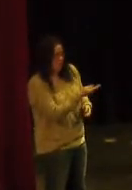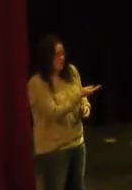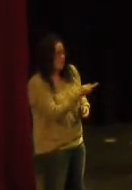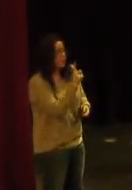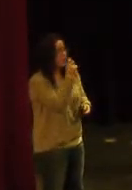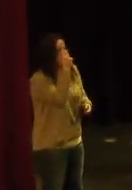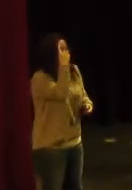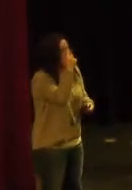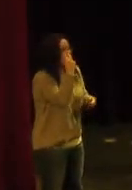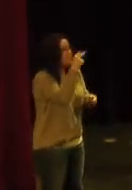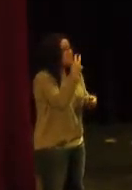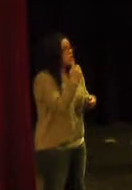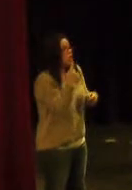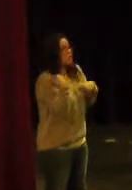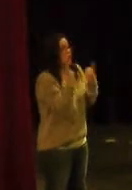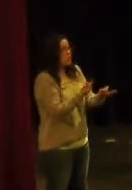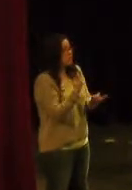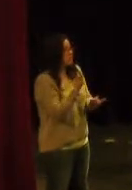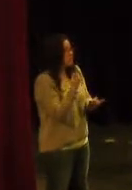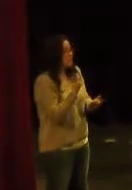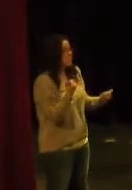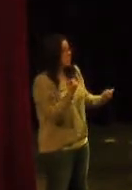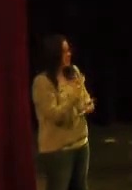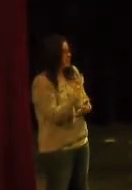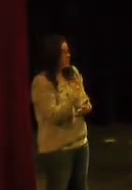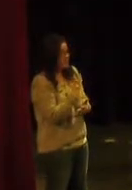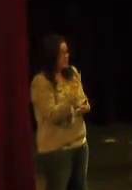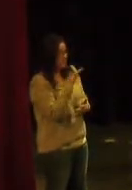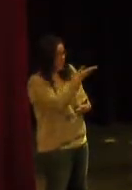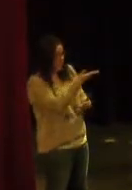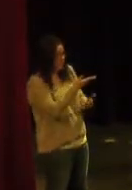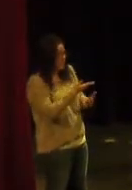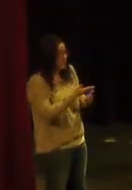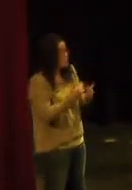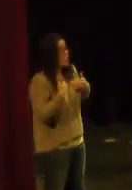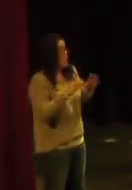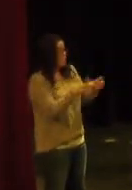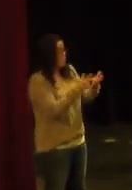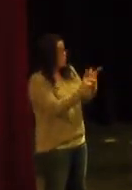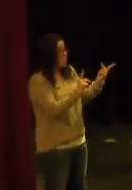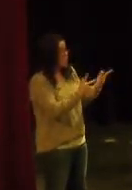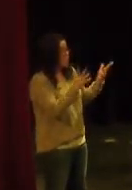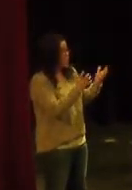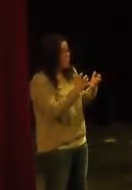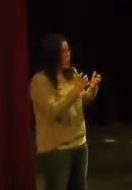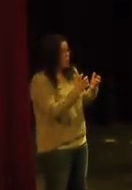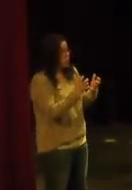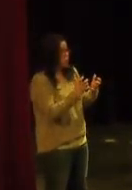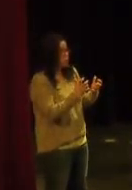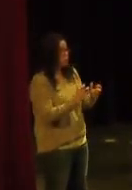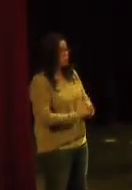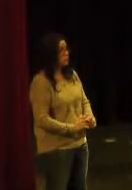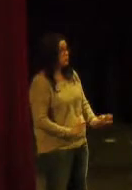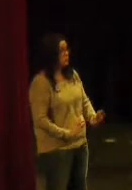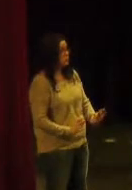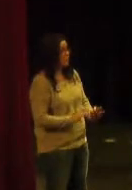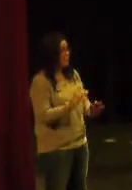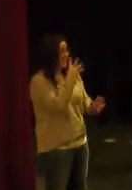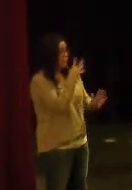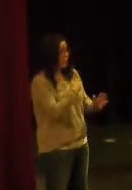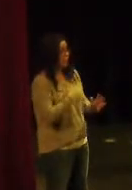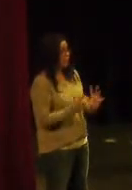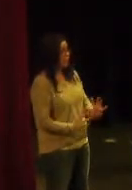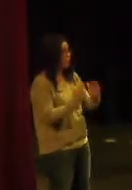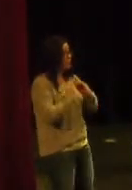is something to be mistrusted and feared. So you've got a group of people that would like to fly under the radar as much as possible.